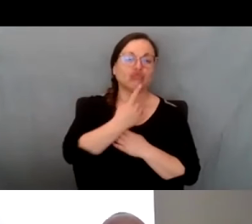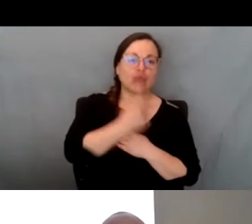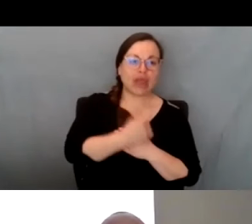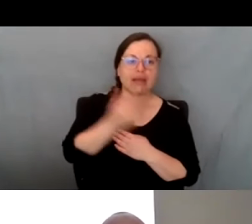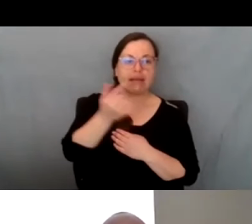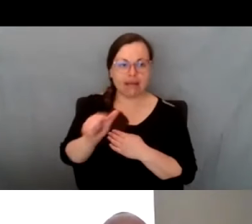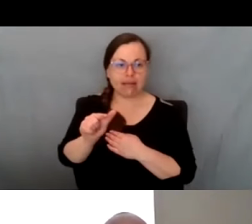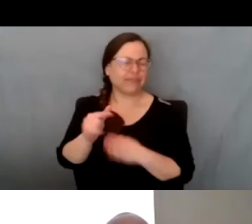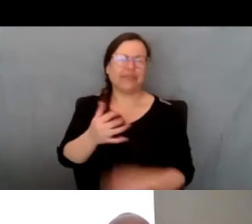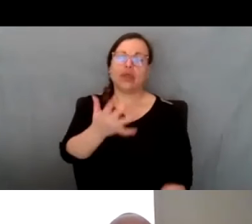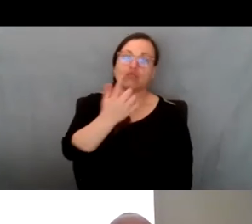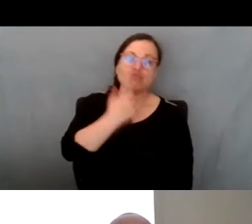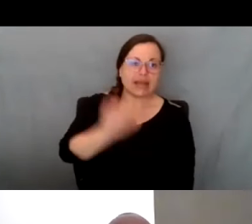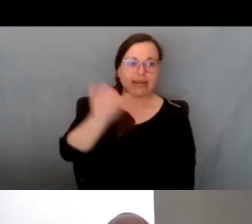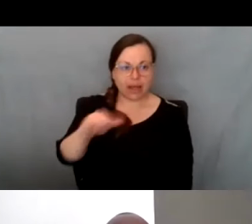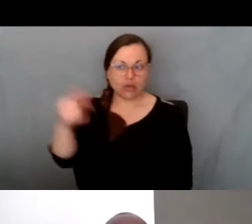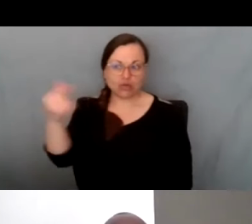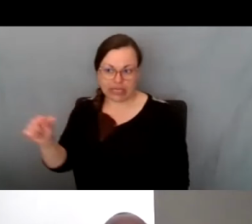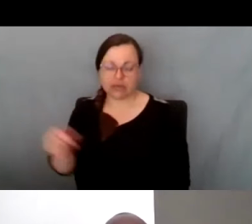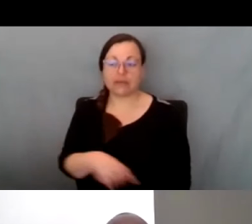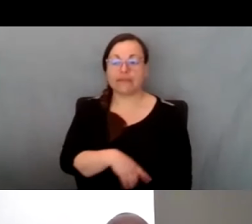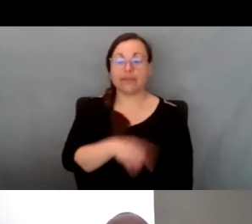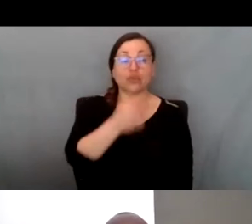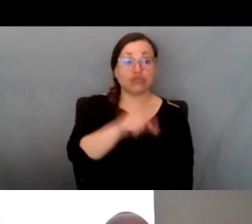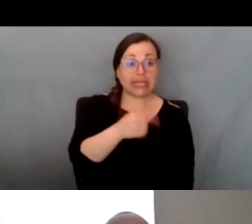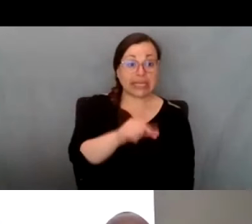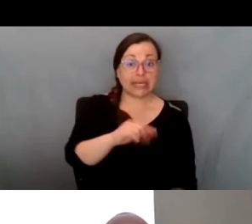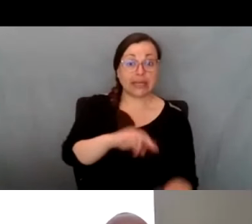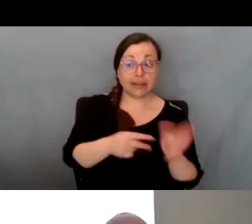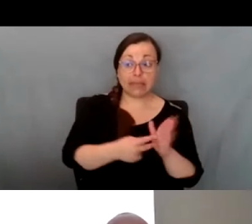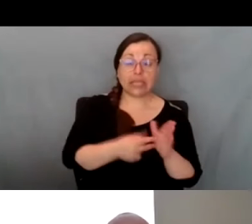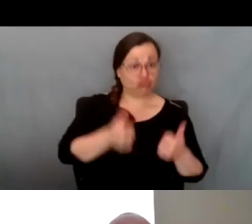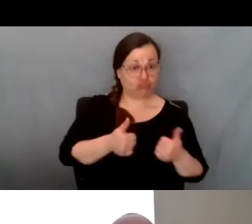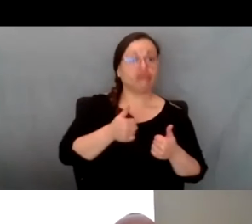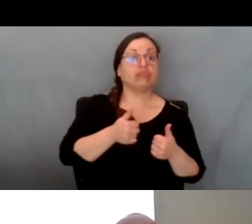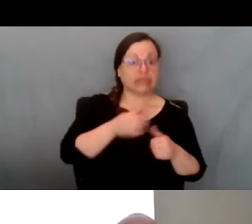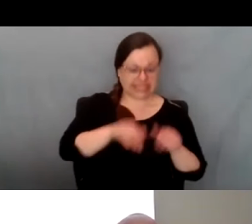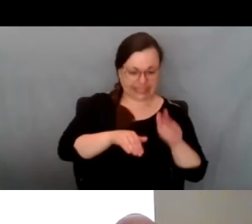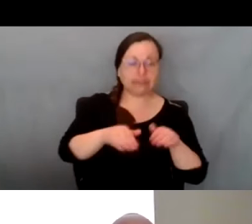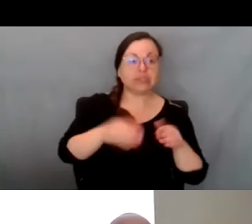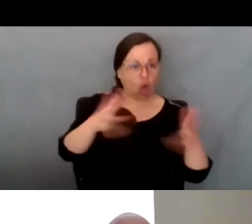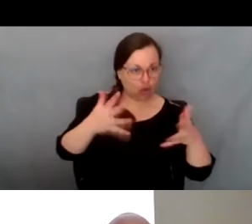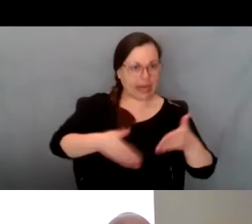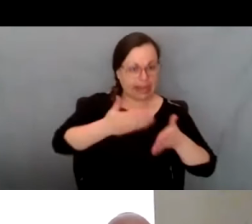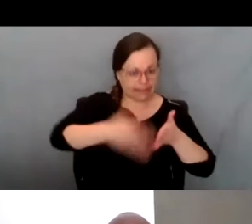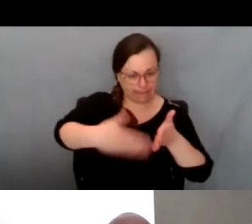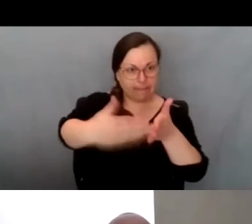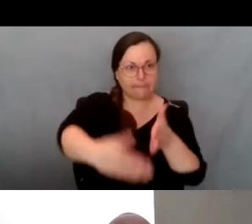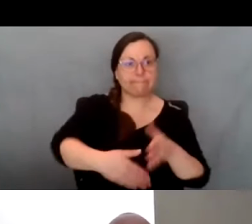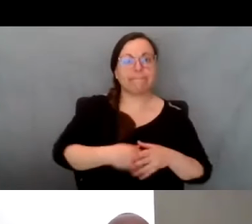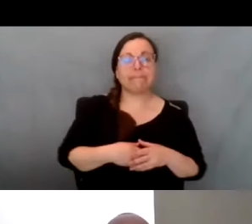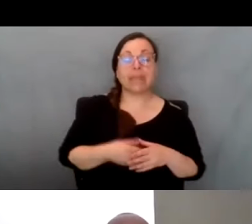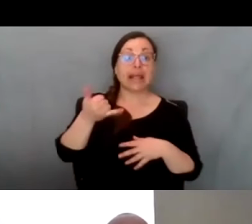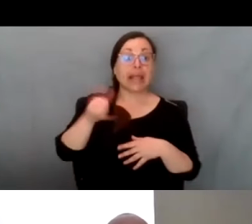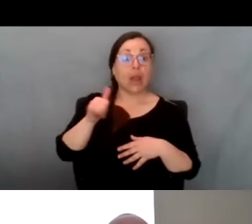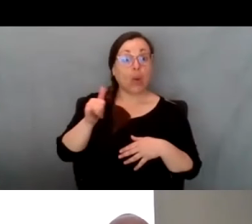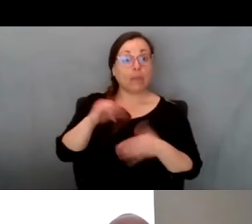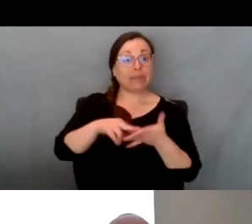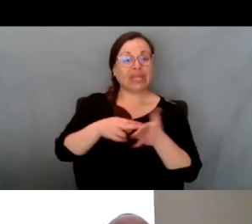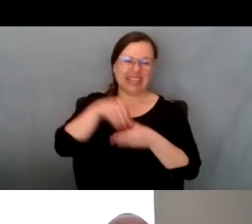bar represents activities or steps that have been completed. the yellow ones, those who are in